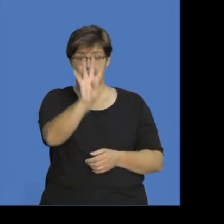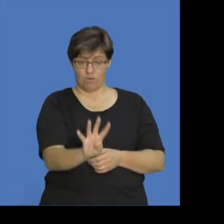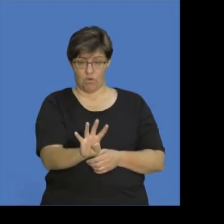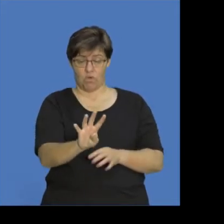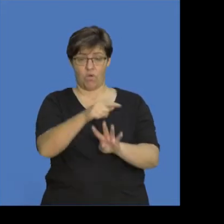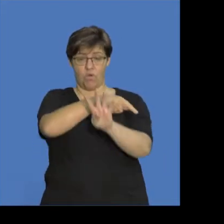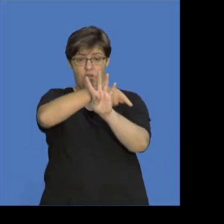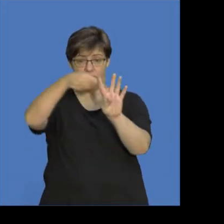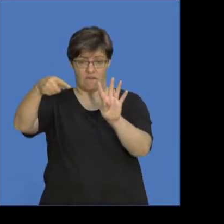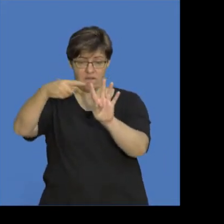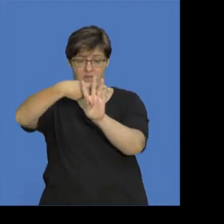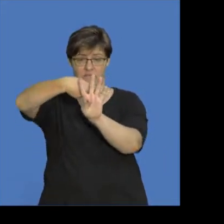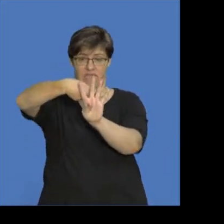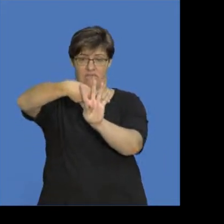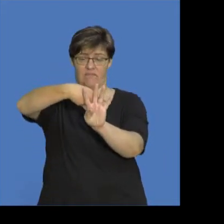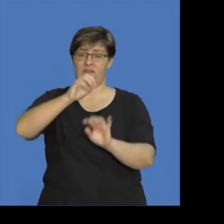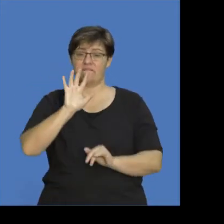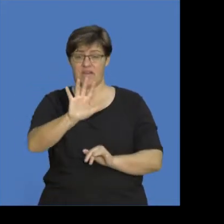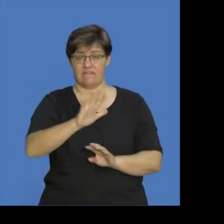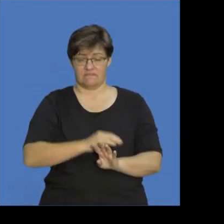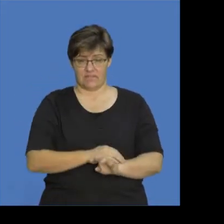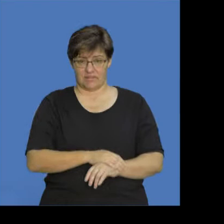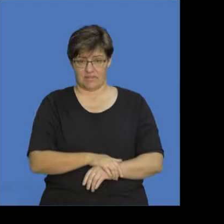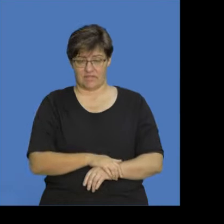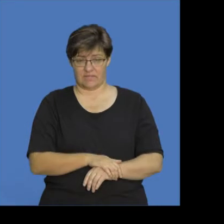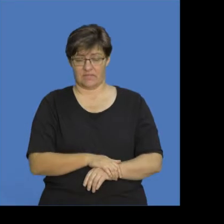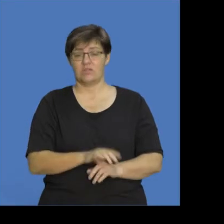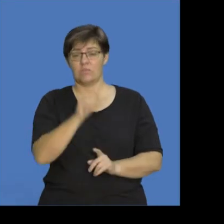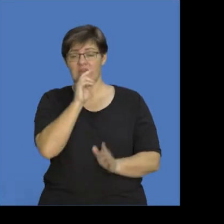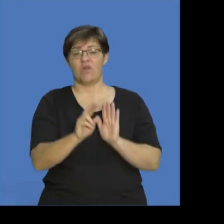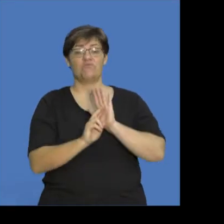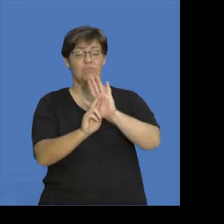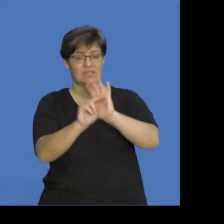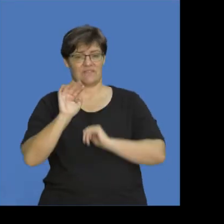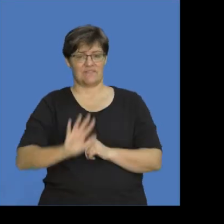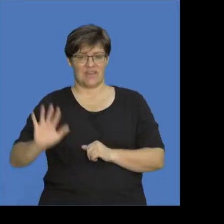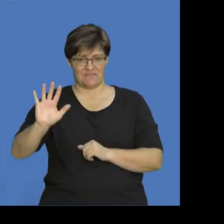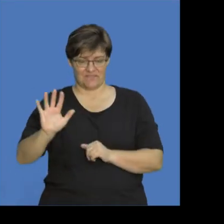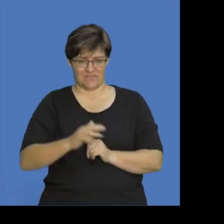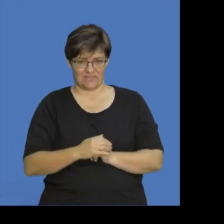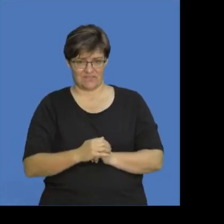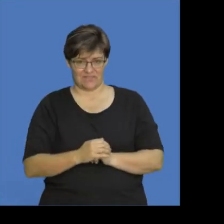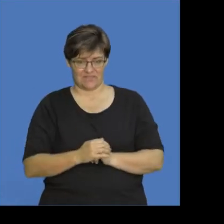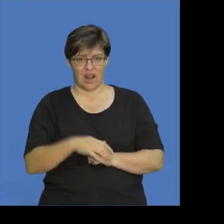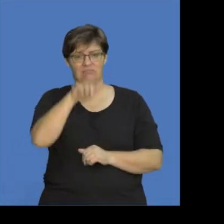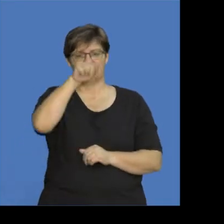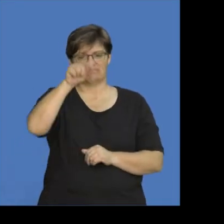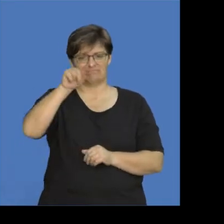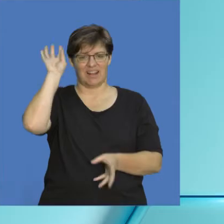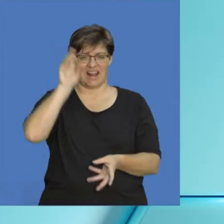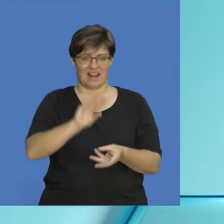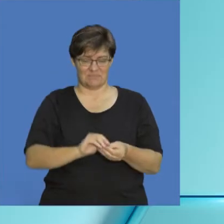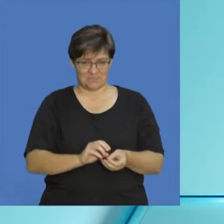this is 3, this is 4, then number 5, that's how we do it. So this represents 5 in